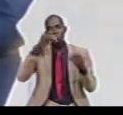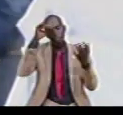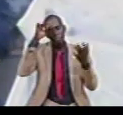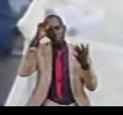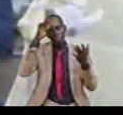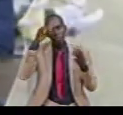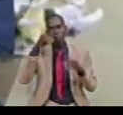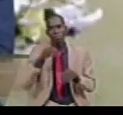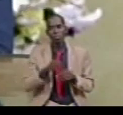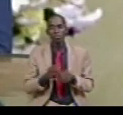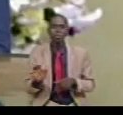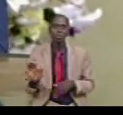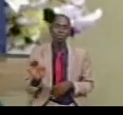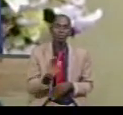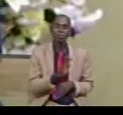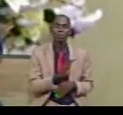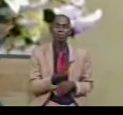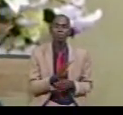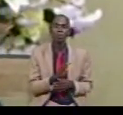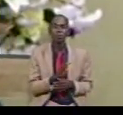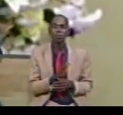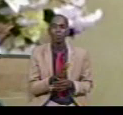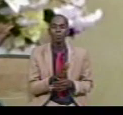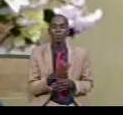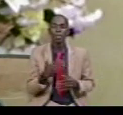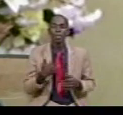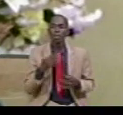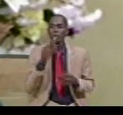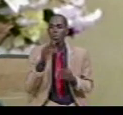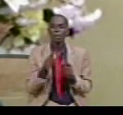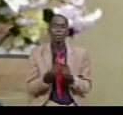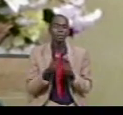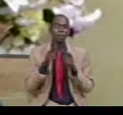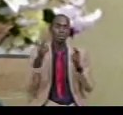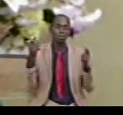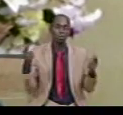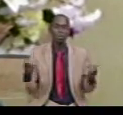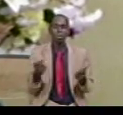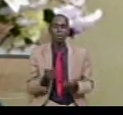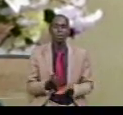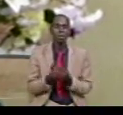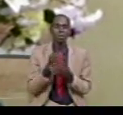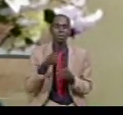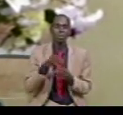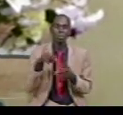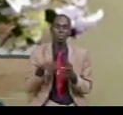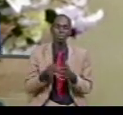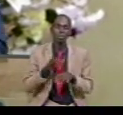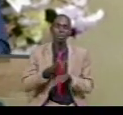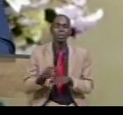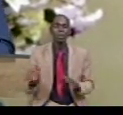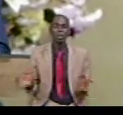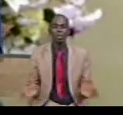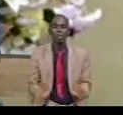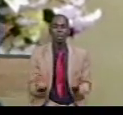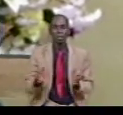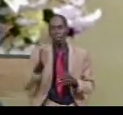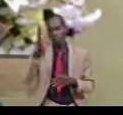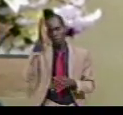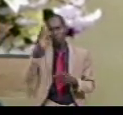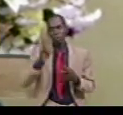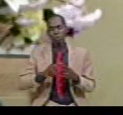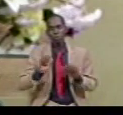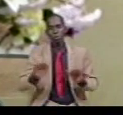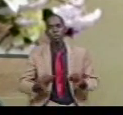their unwavering support has been an essential pillar in his ministry, allowing our Father and the Lord to dedicate his